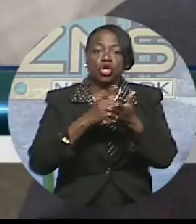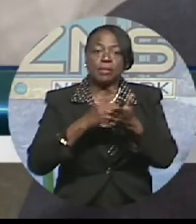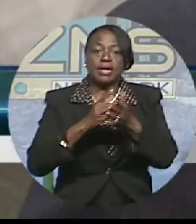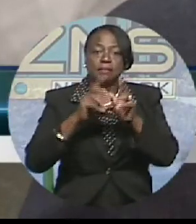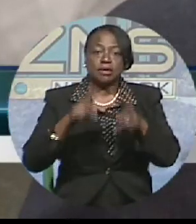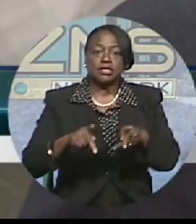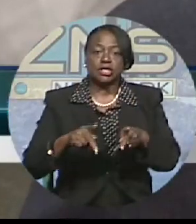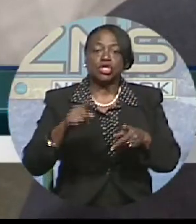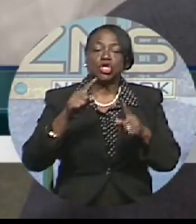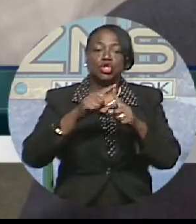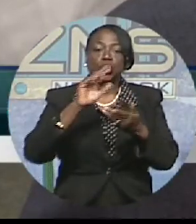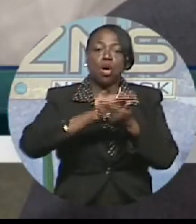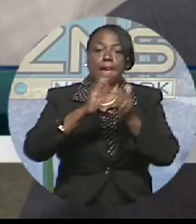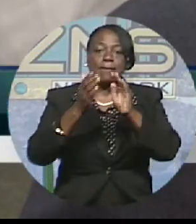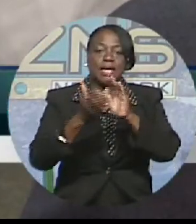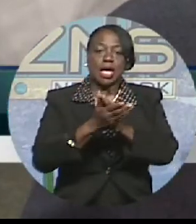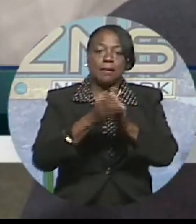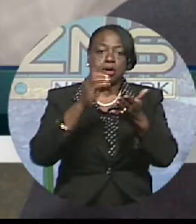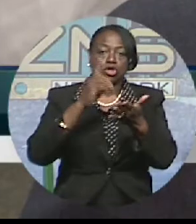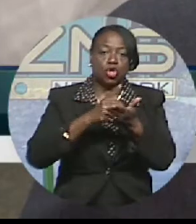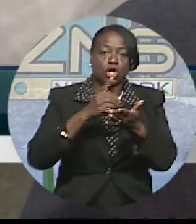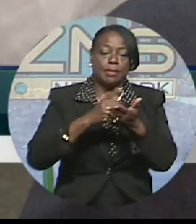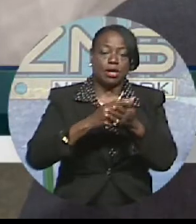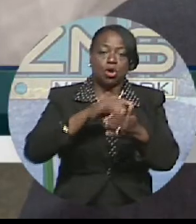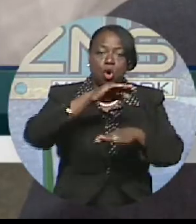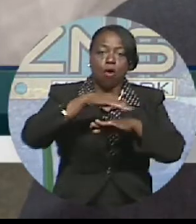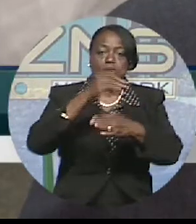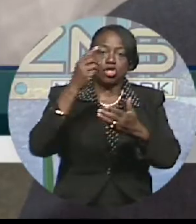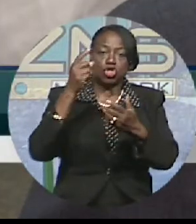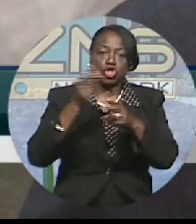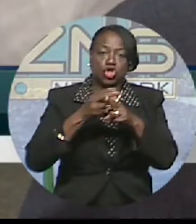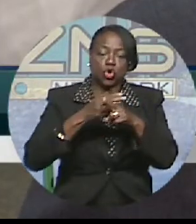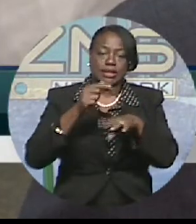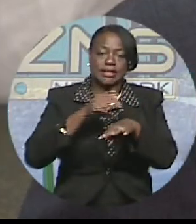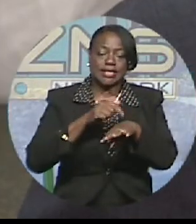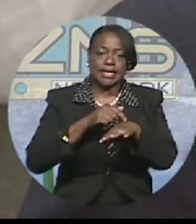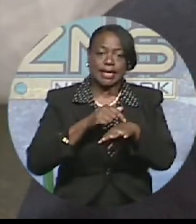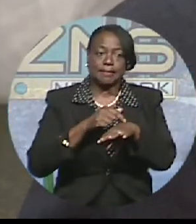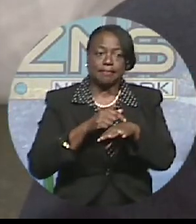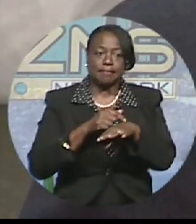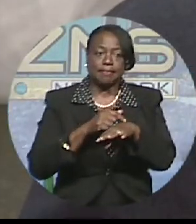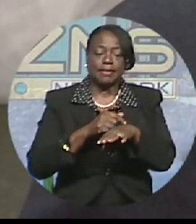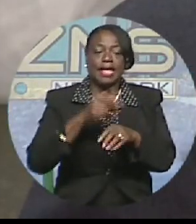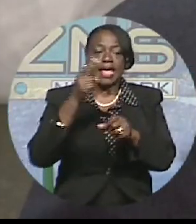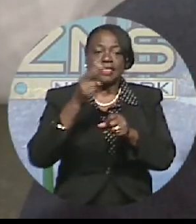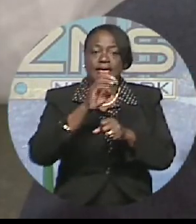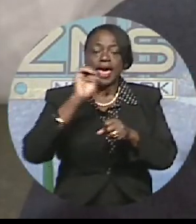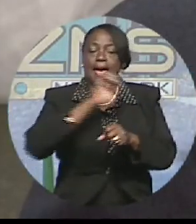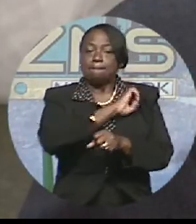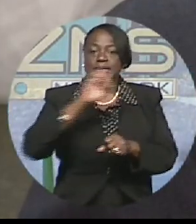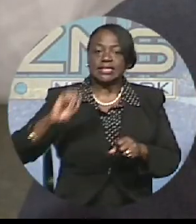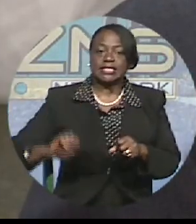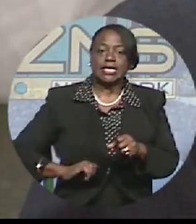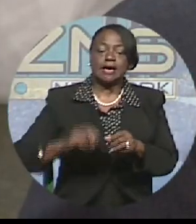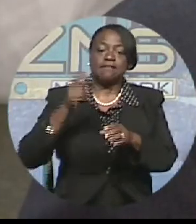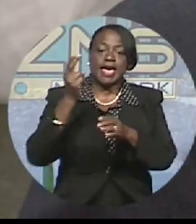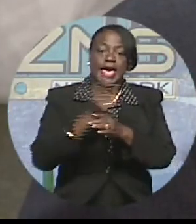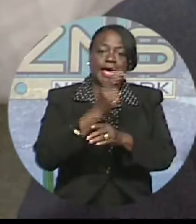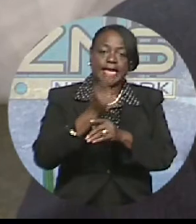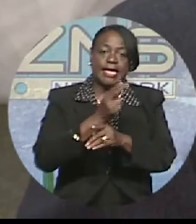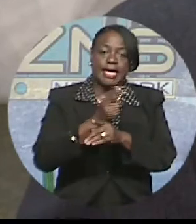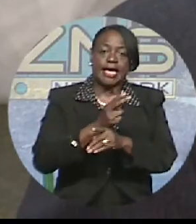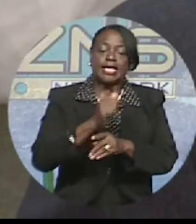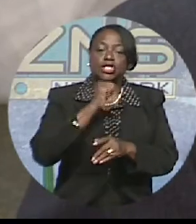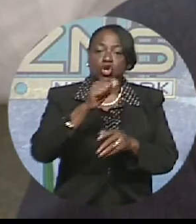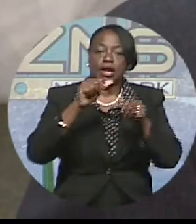period of time, i.e., the embassy of Haiti is unable to carry out the responsibility